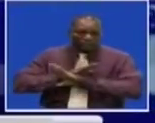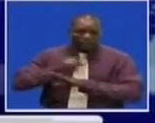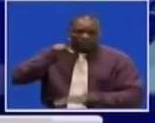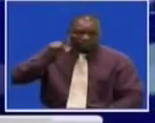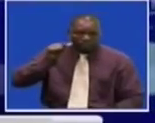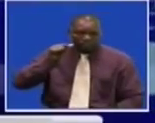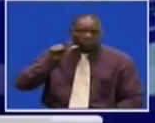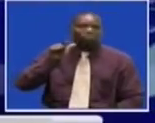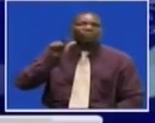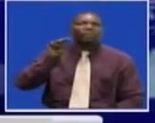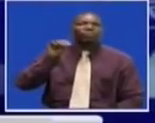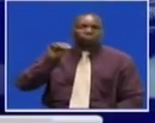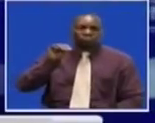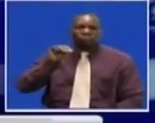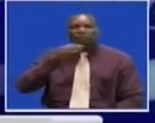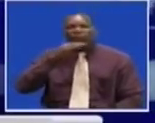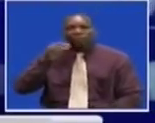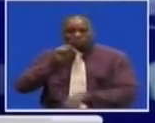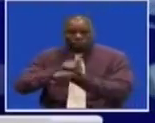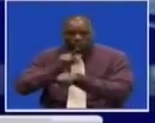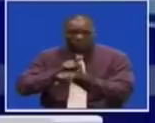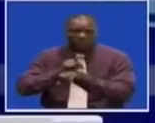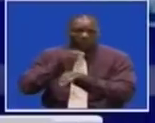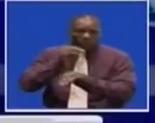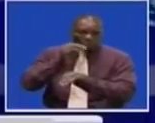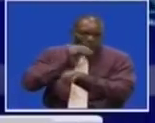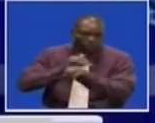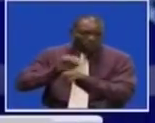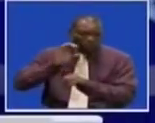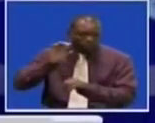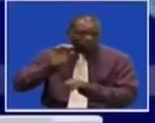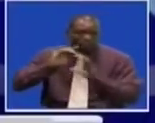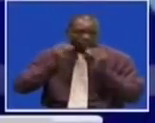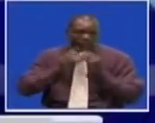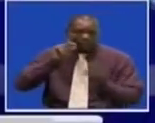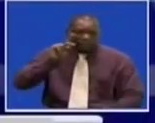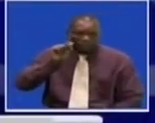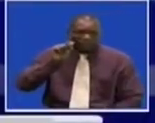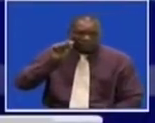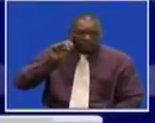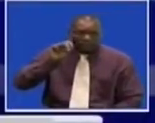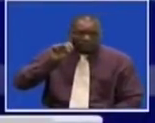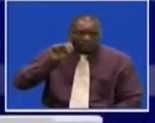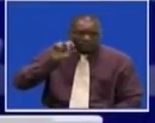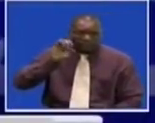Zampam Outgrower Scheme project in Kanchibia district of Muchinga province. Zanisa reports from Mpika that President Edgar